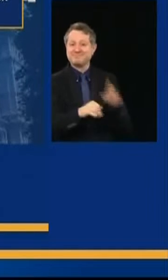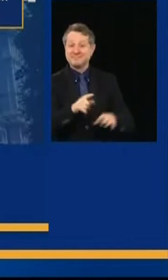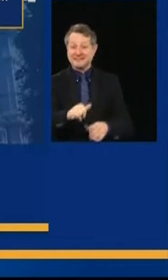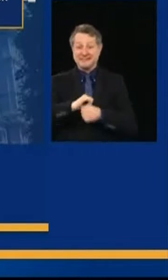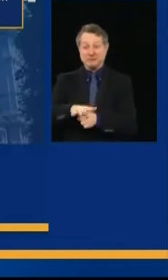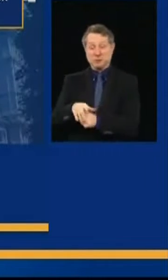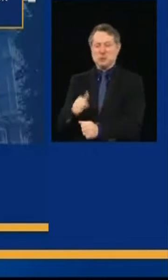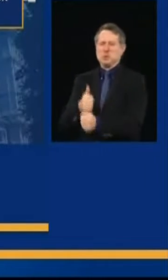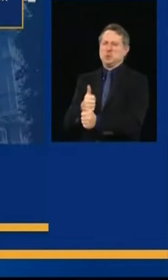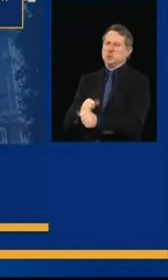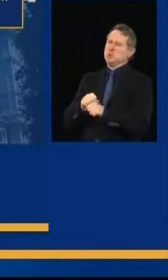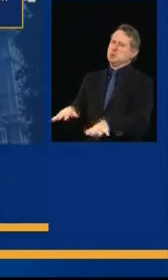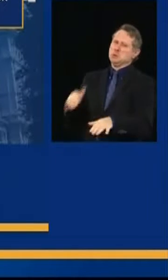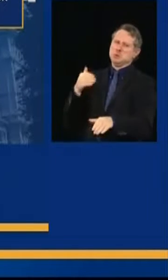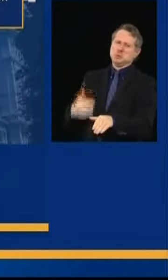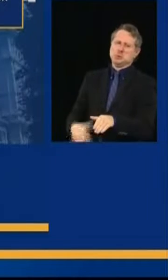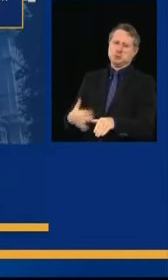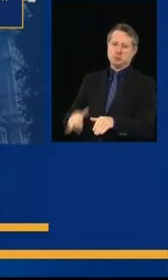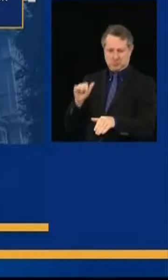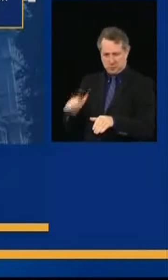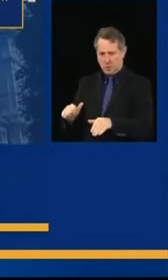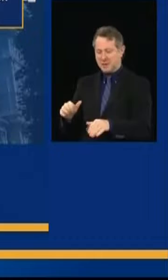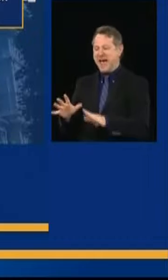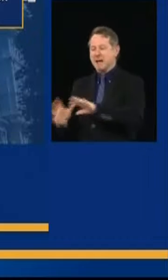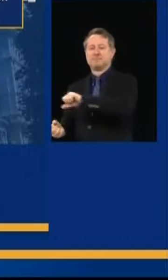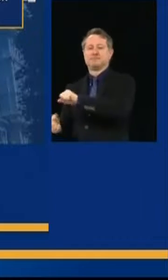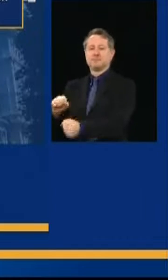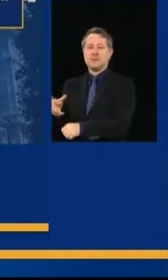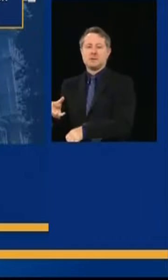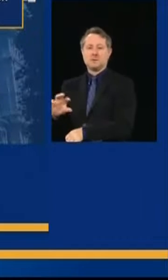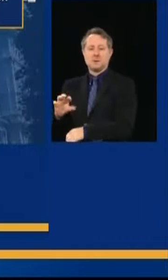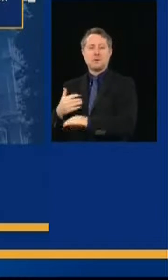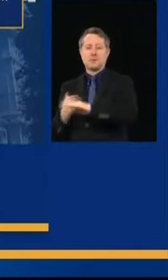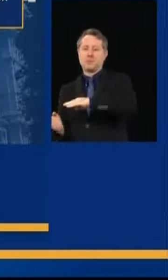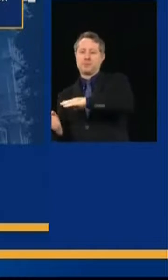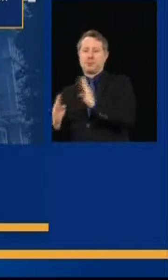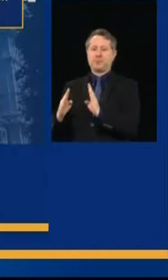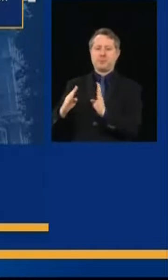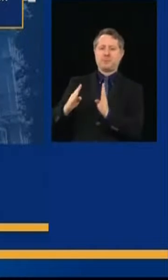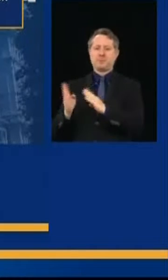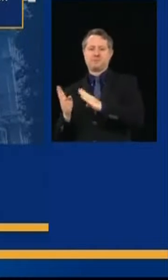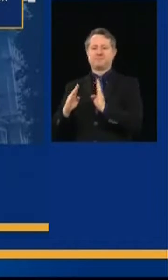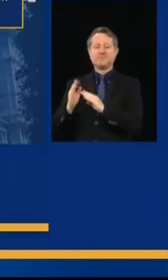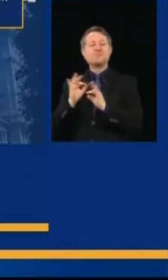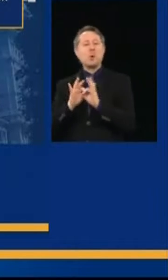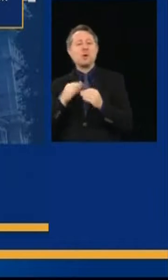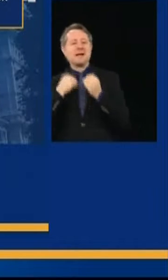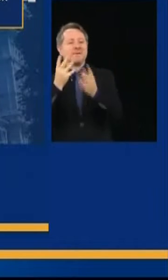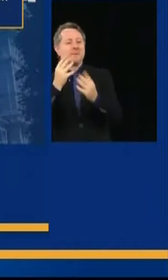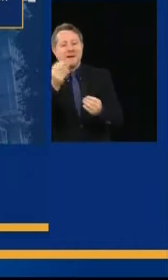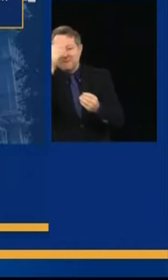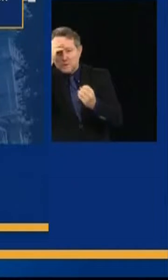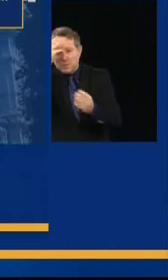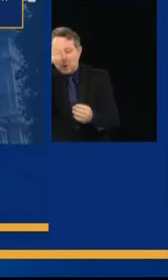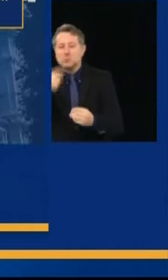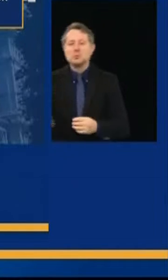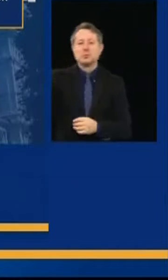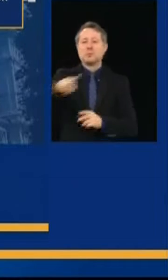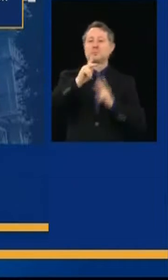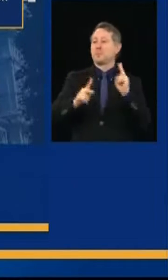So give the information to the people. That's what I'm trying to do. That's what I've been trying to do from day